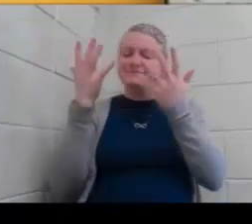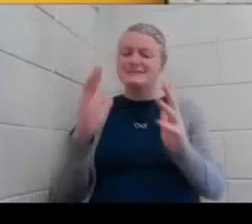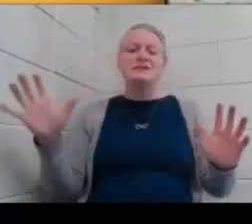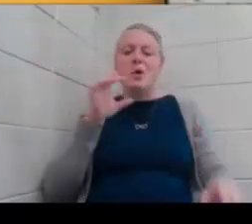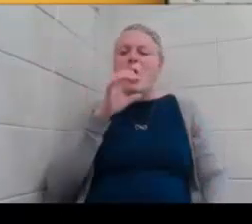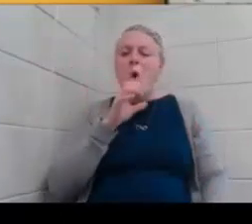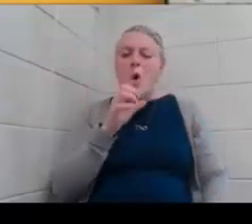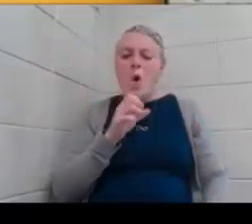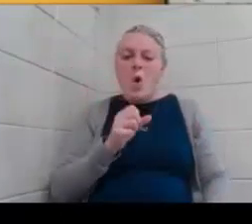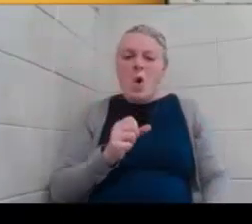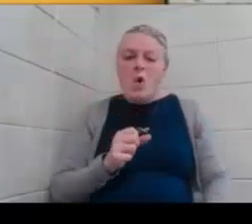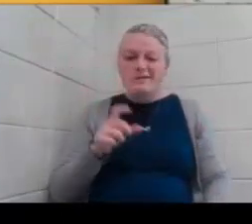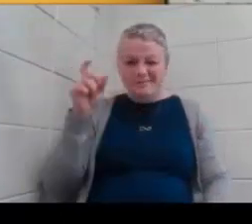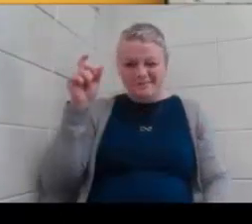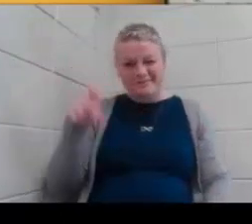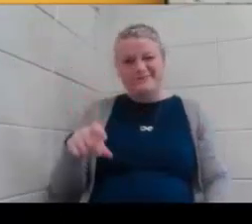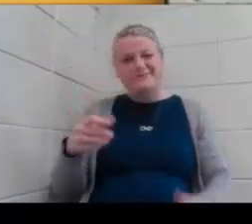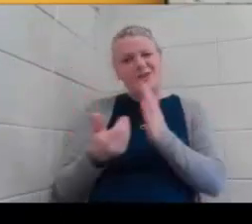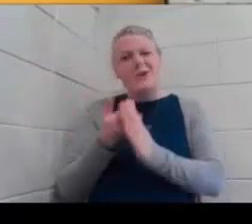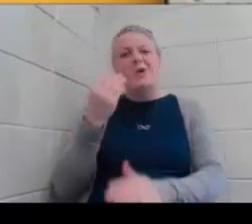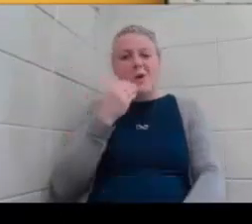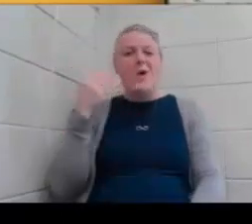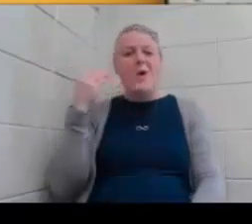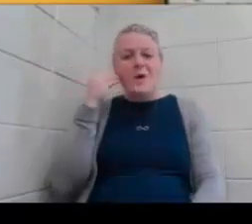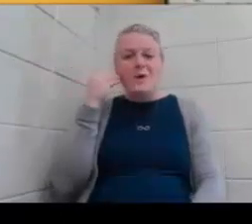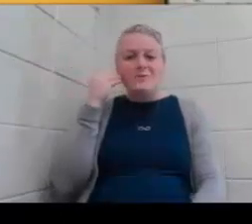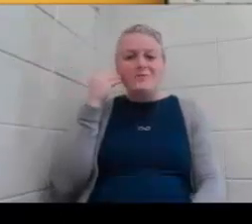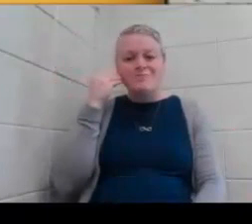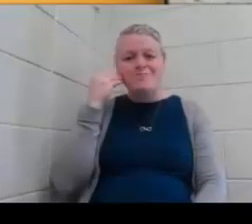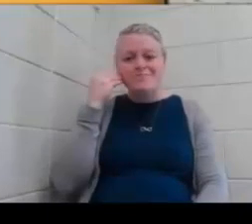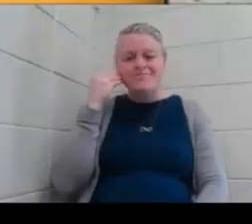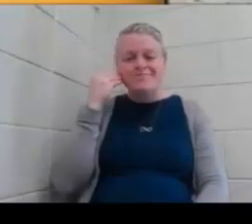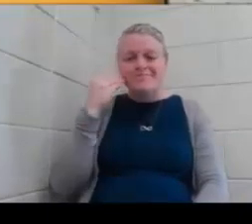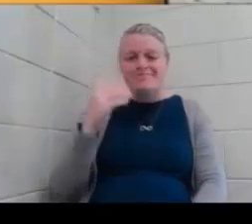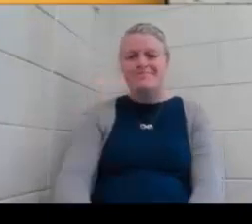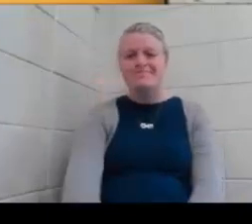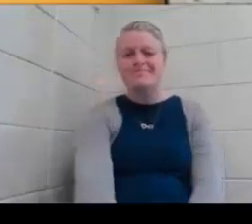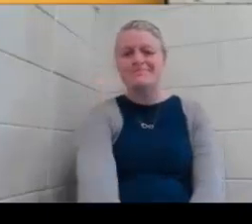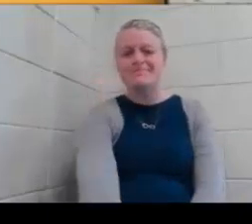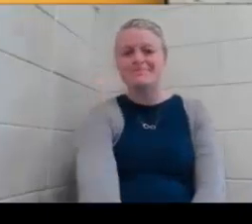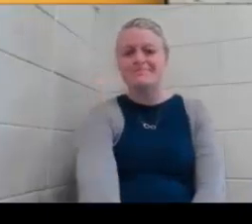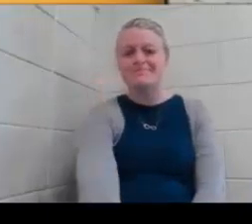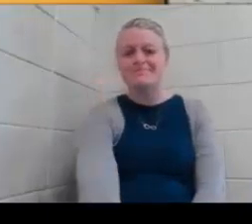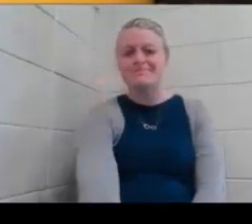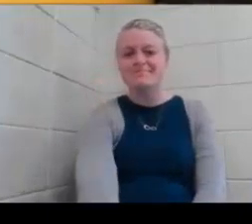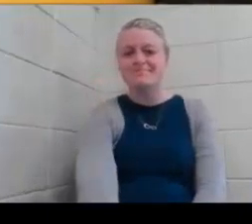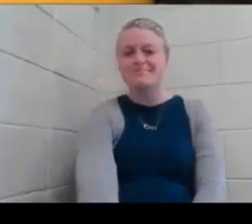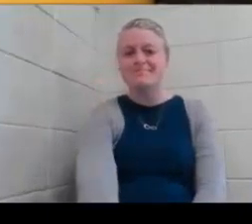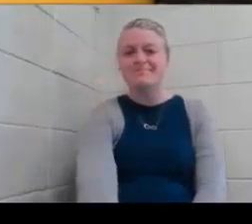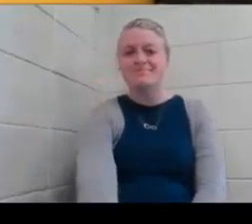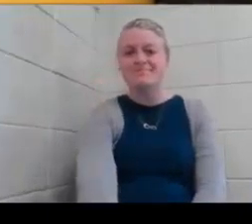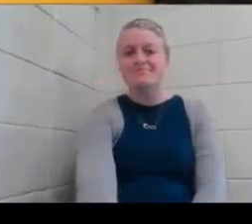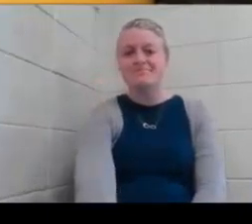These are racing dogs, but now they're old and they're all done racing. Now they need a new home.